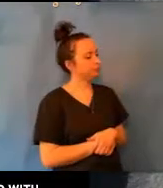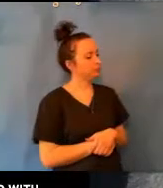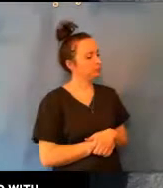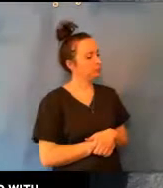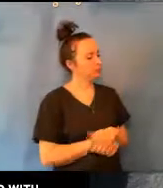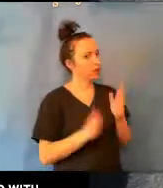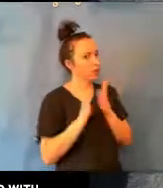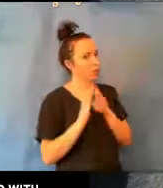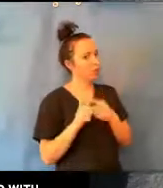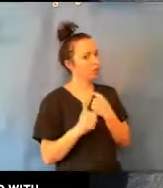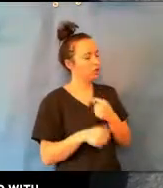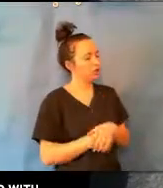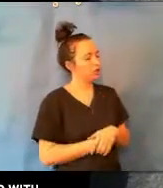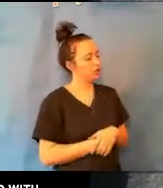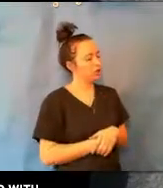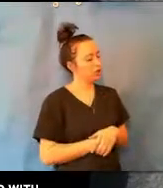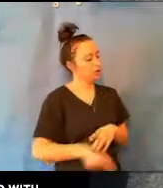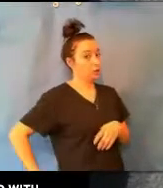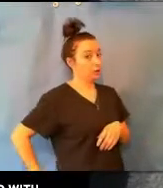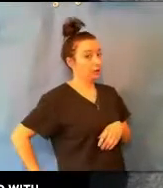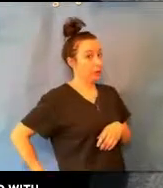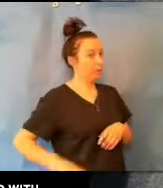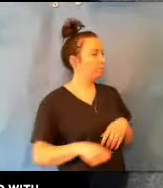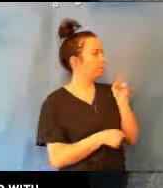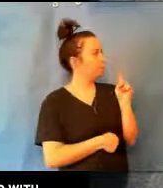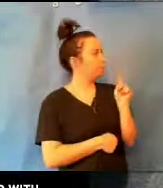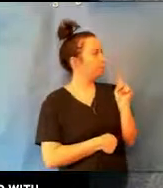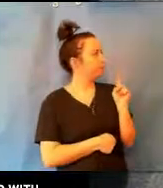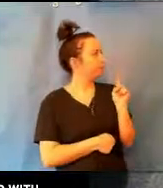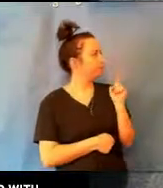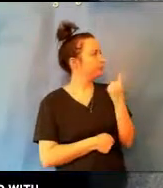paper clips. I'm going to start his tail. So 1,